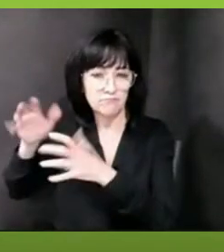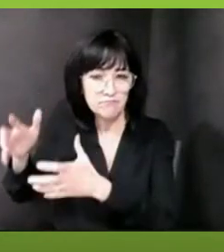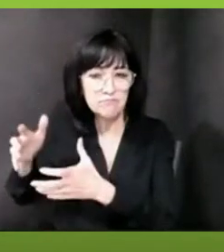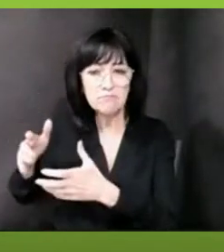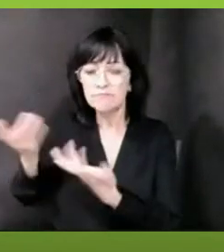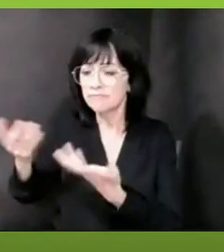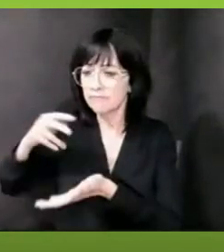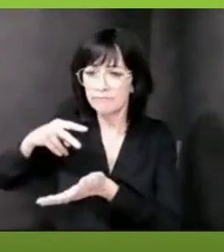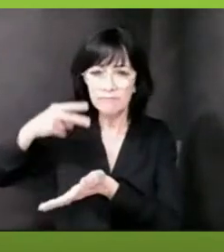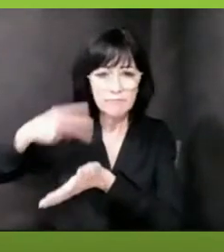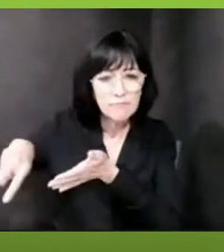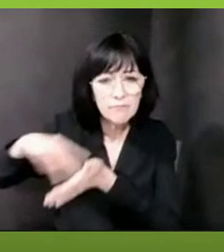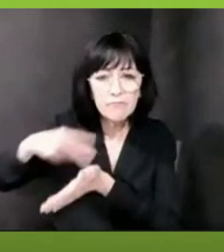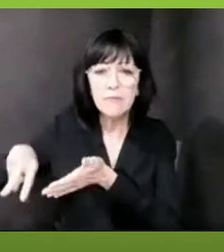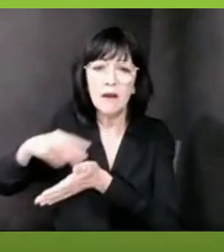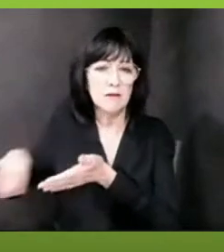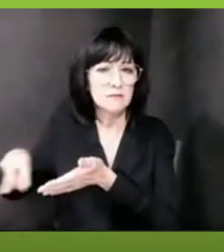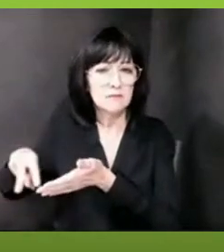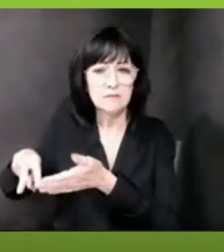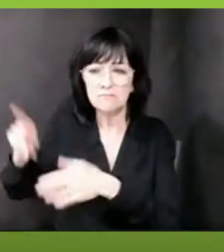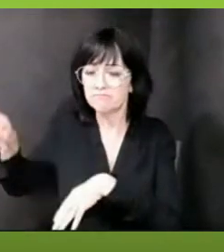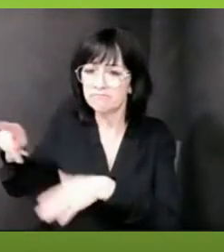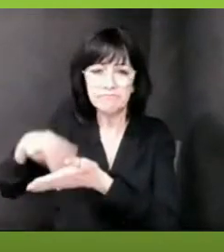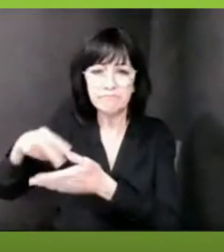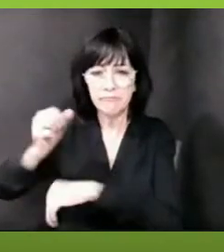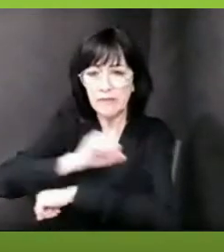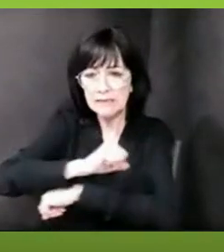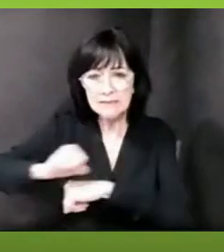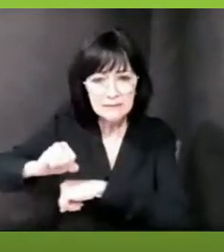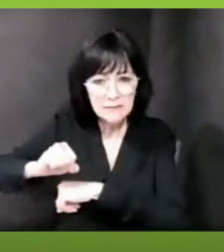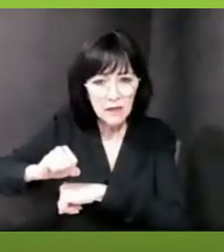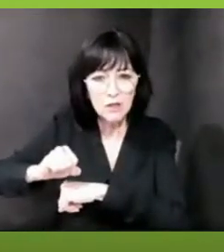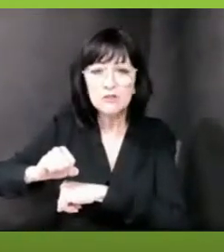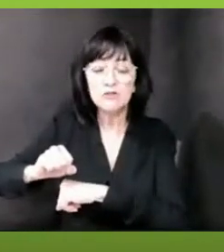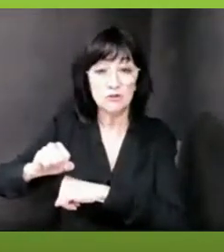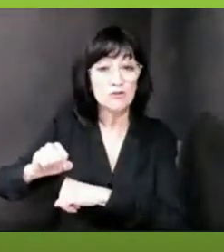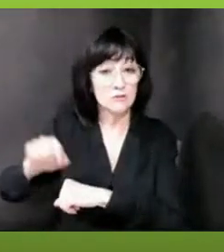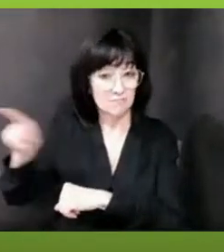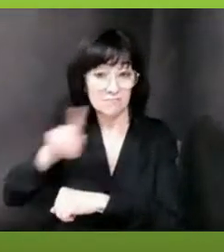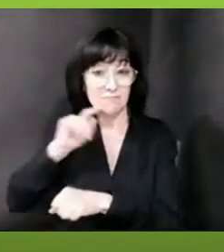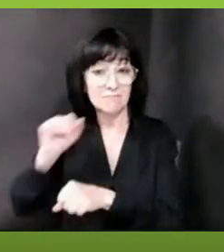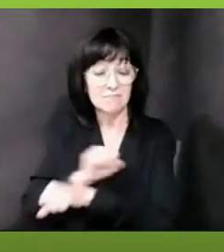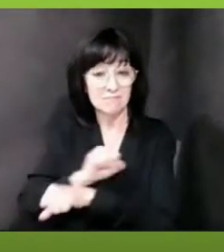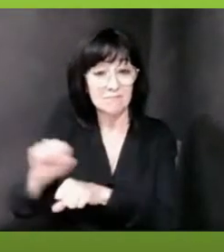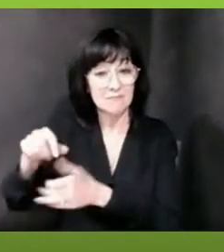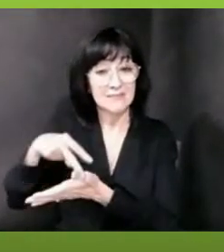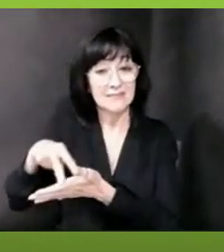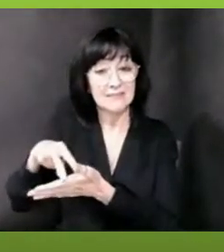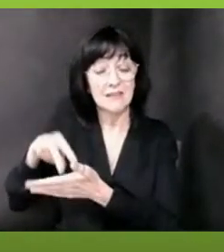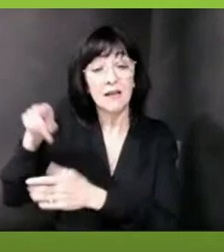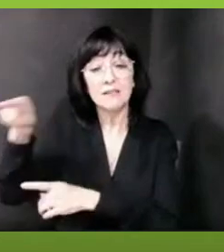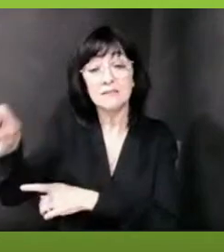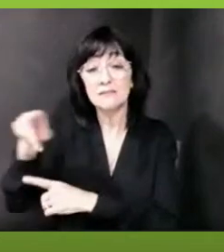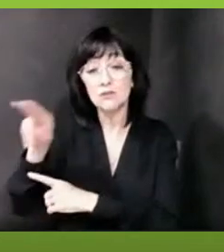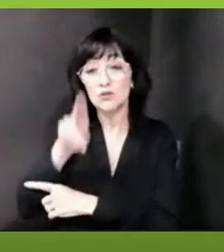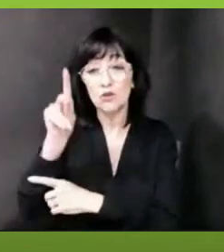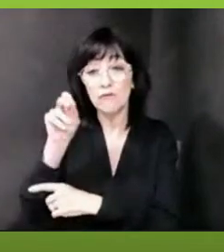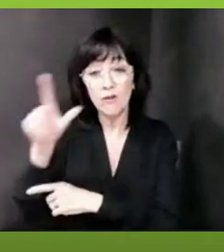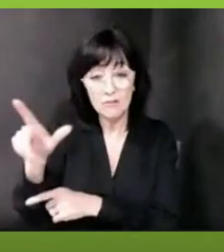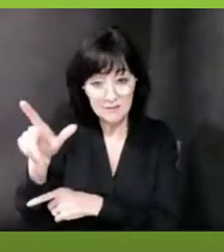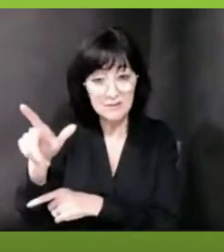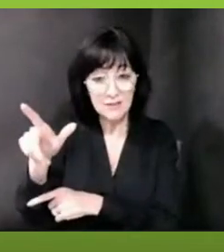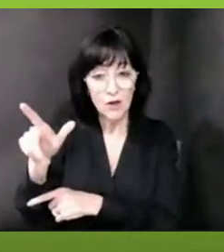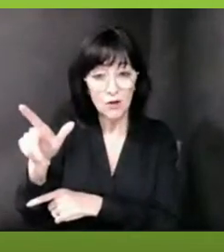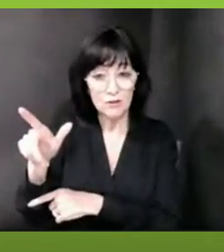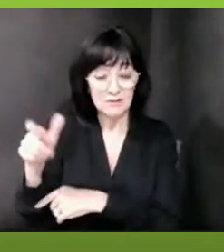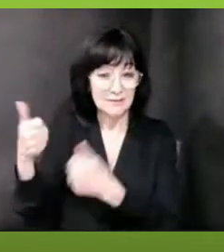hip hop. They dance on stage. They actually dance at the University of Delaware basketball games. They dance at the Philadelphia 76ers